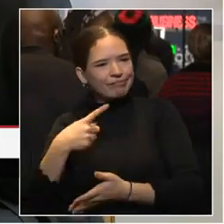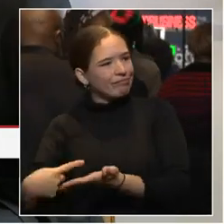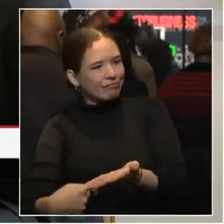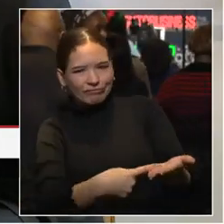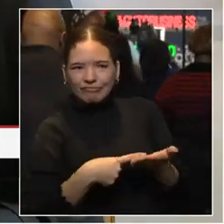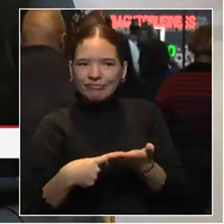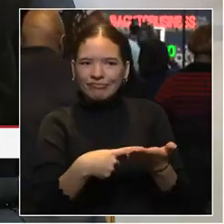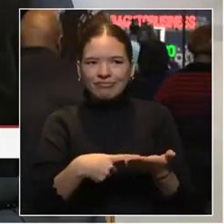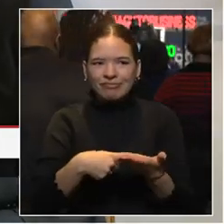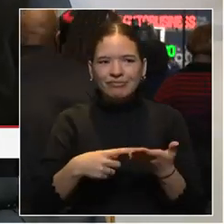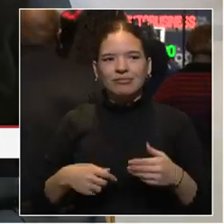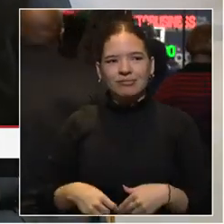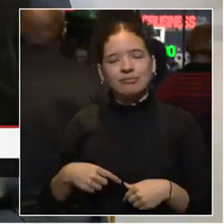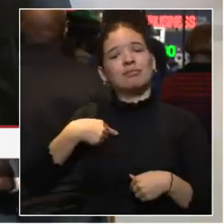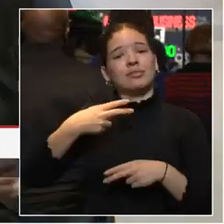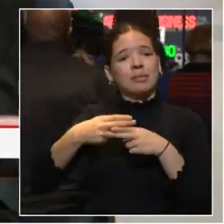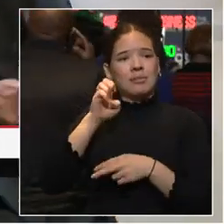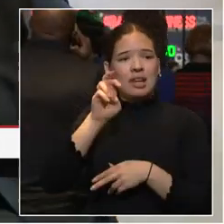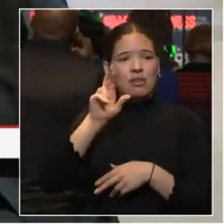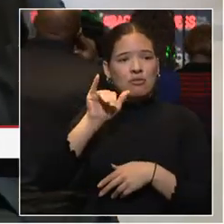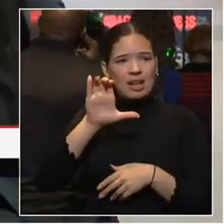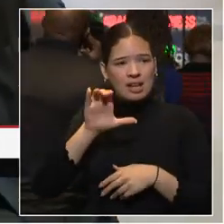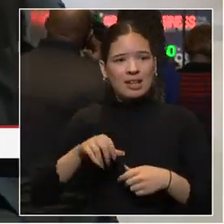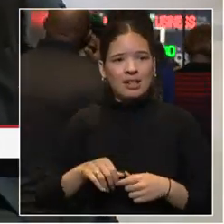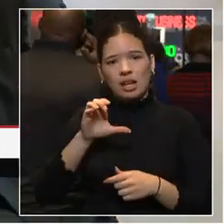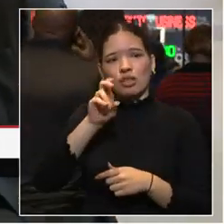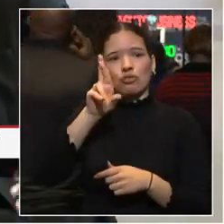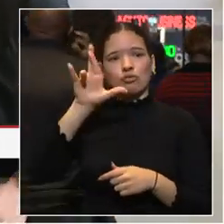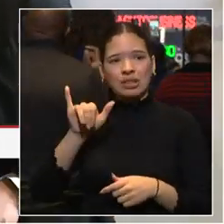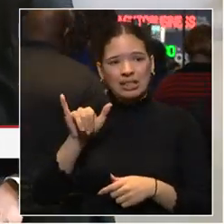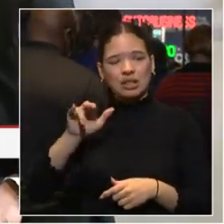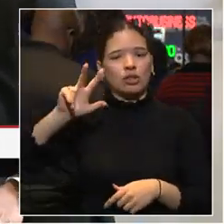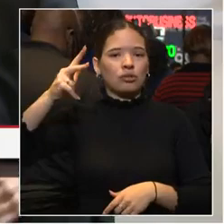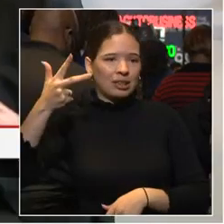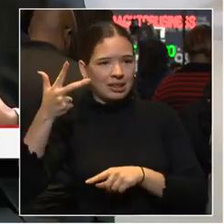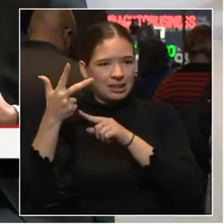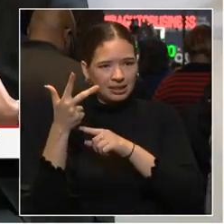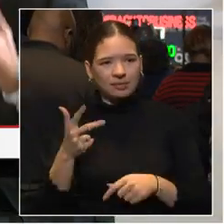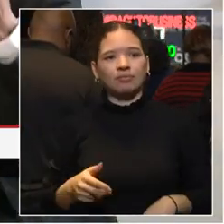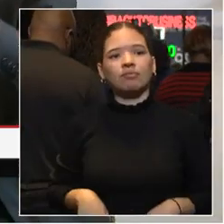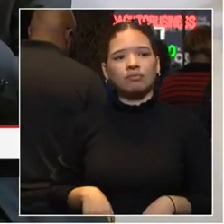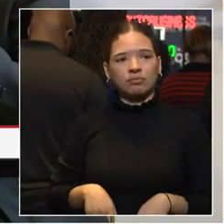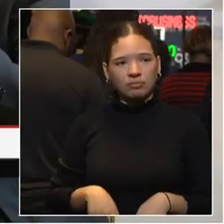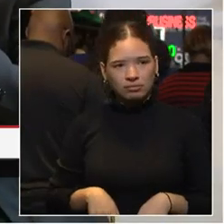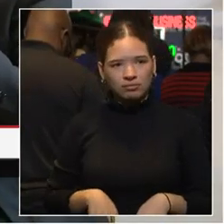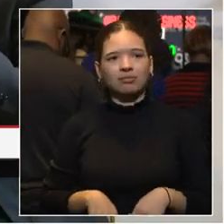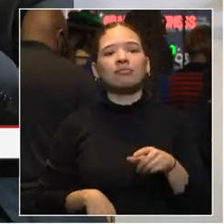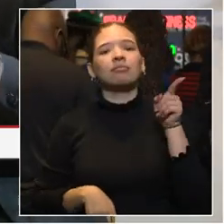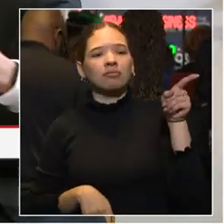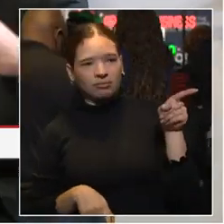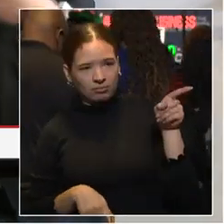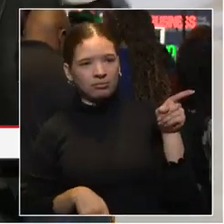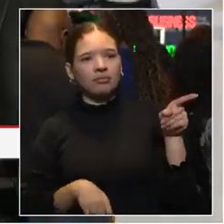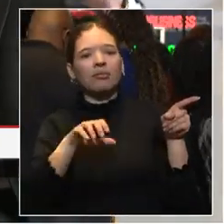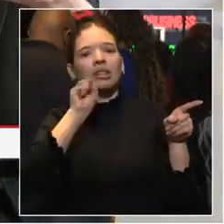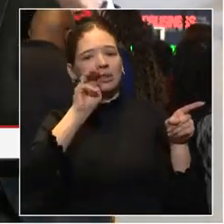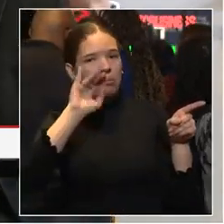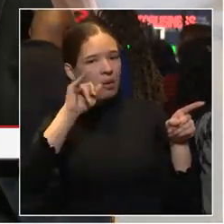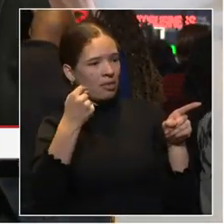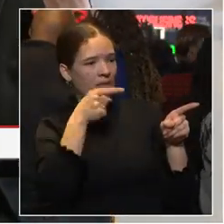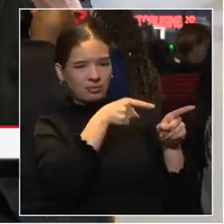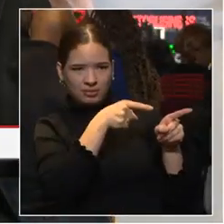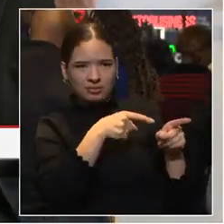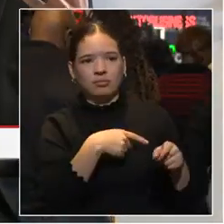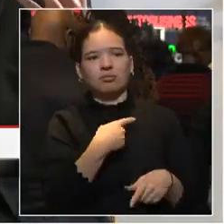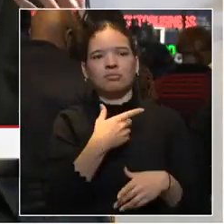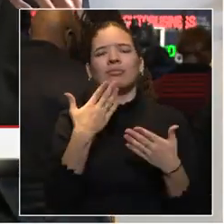Jessica Smith. And we just, again, want to thank everybody for coming out. We would like to thank Mr. Kevon King for lending us